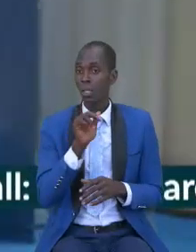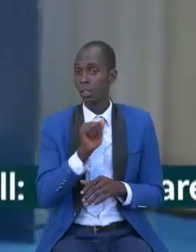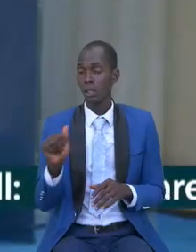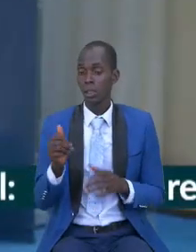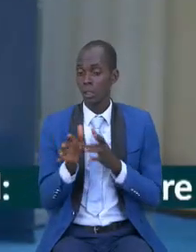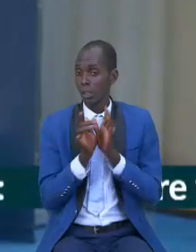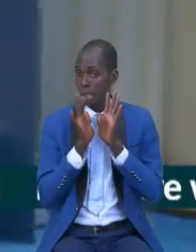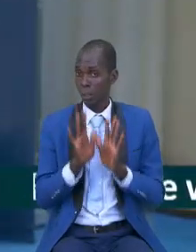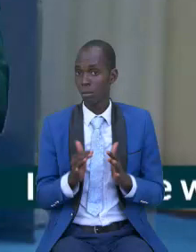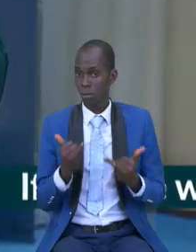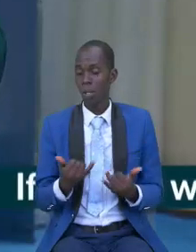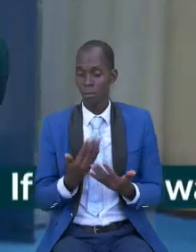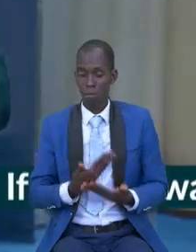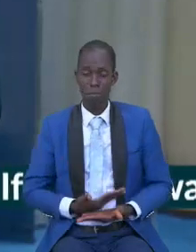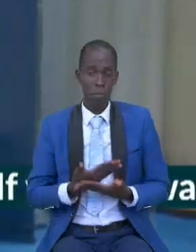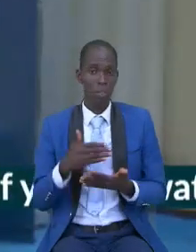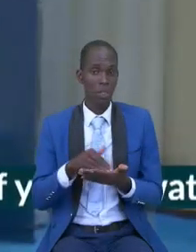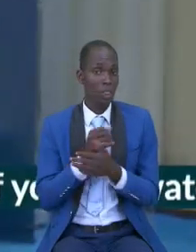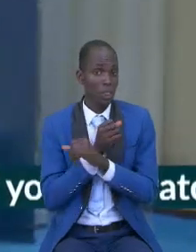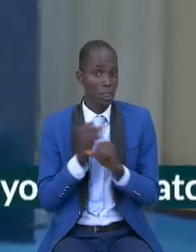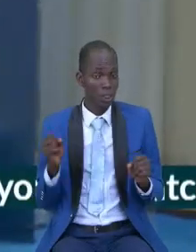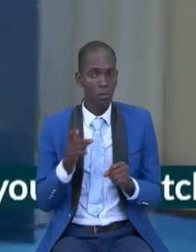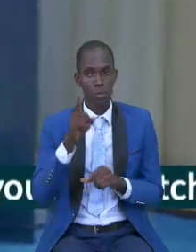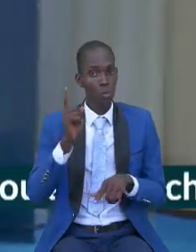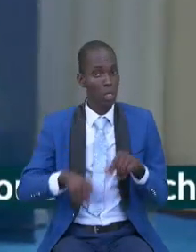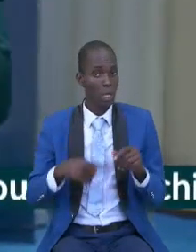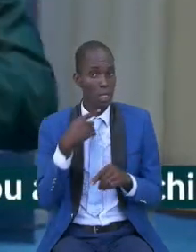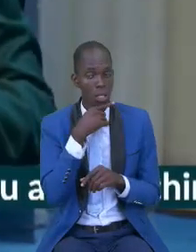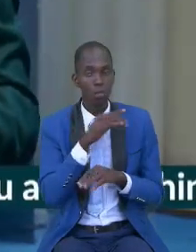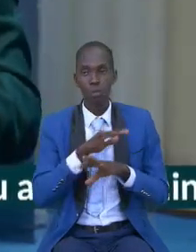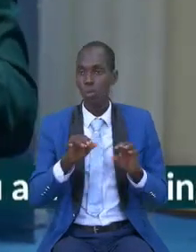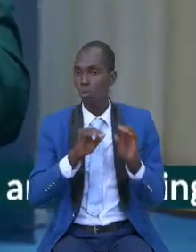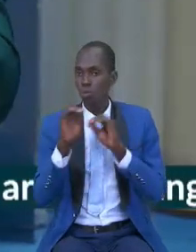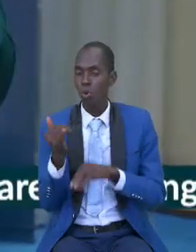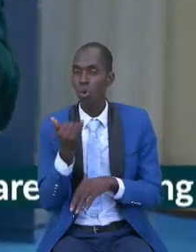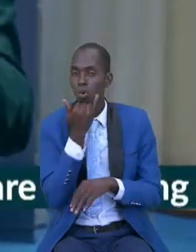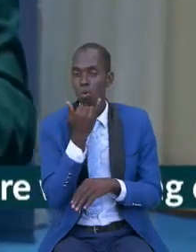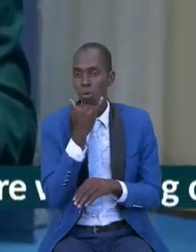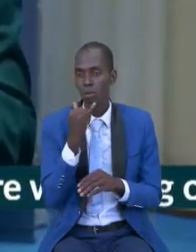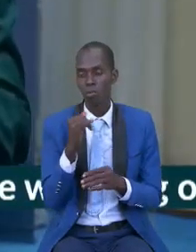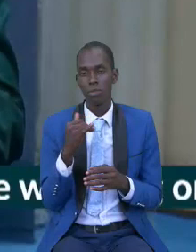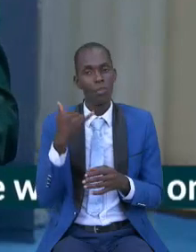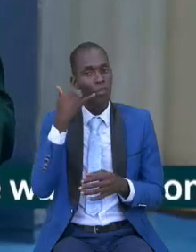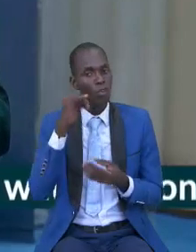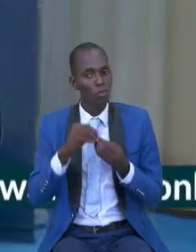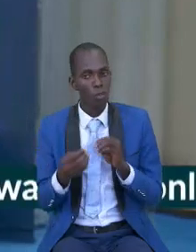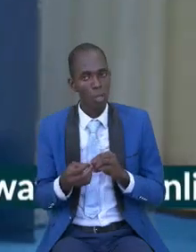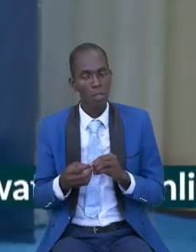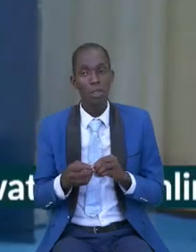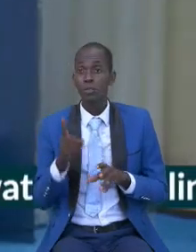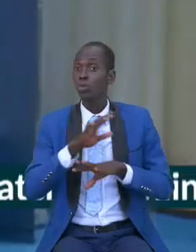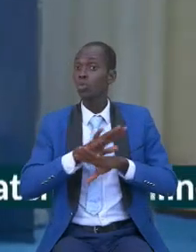give wrong address and wrong phone number. If you don't have, there is maybe a